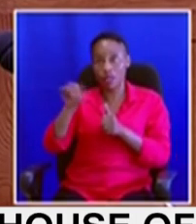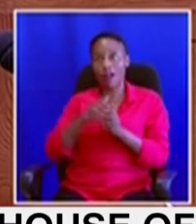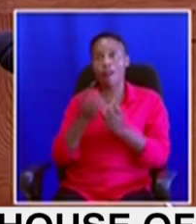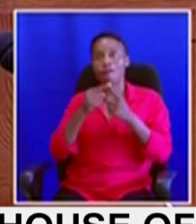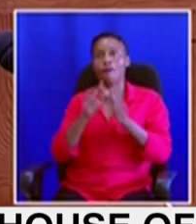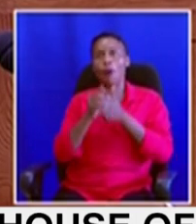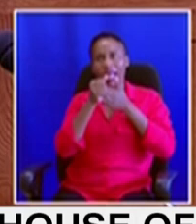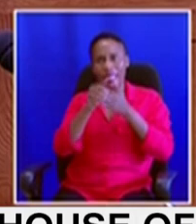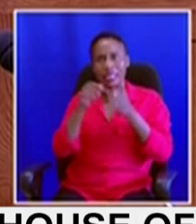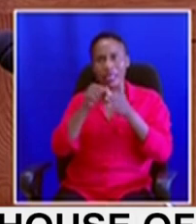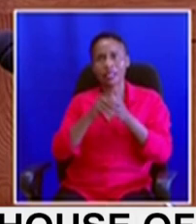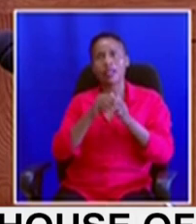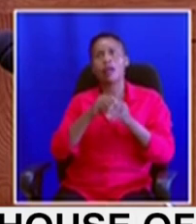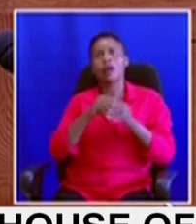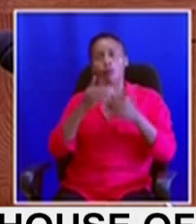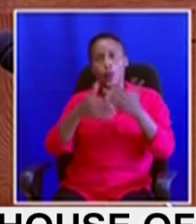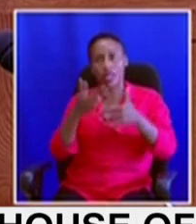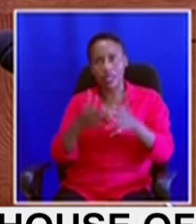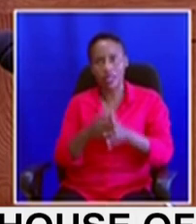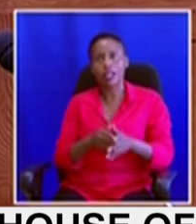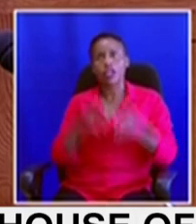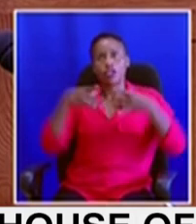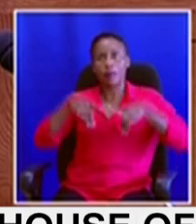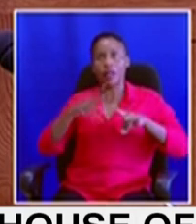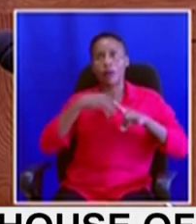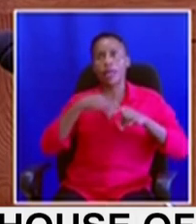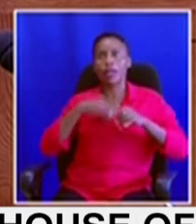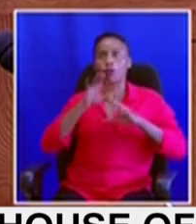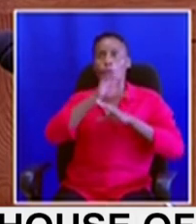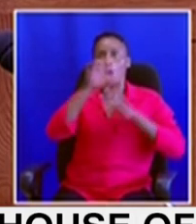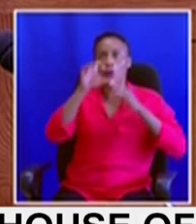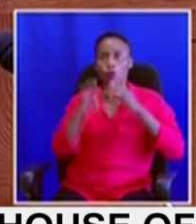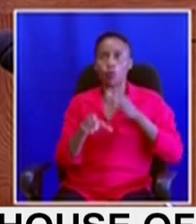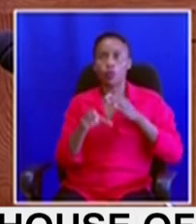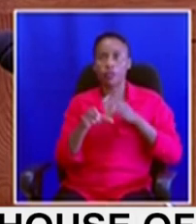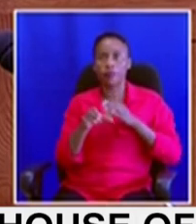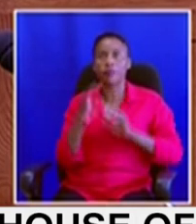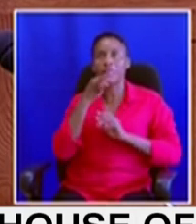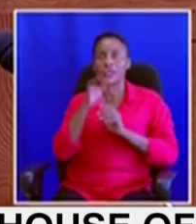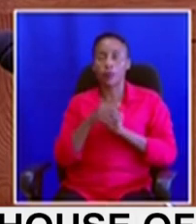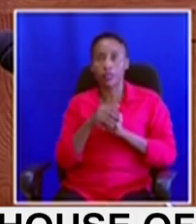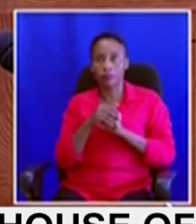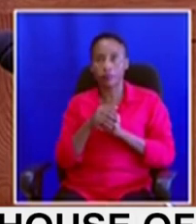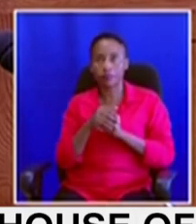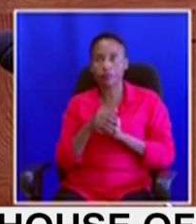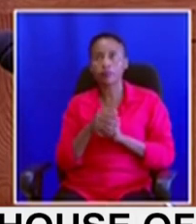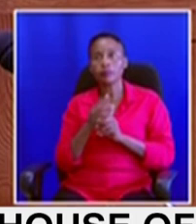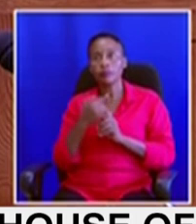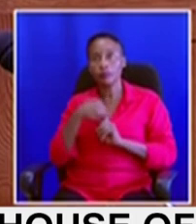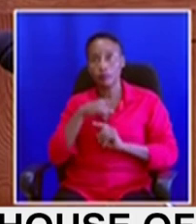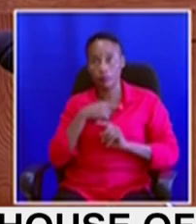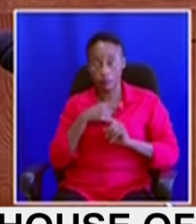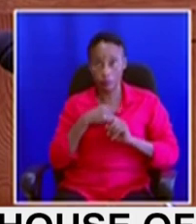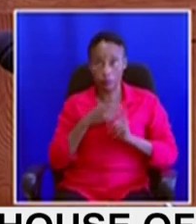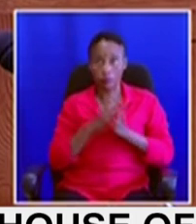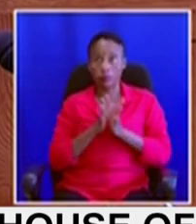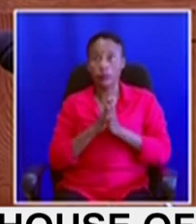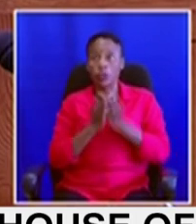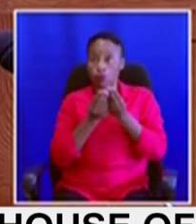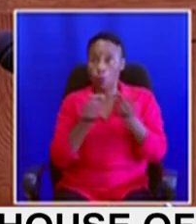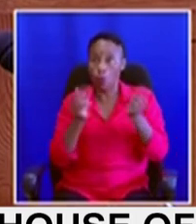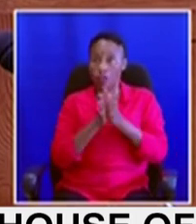Chairperson, I want to conclude by saying that our resolve in the recognition